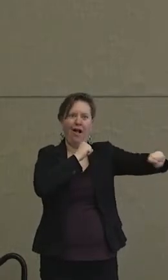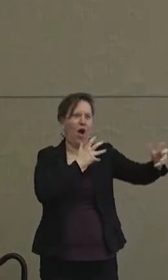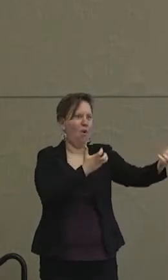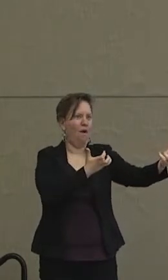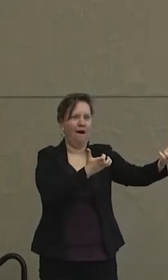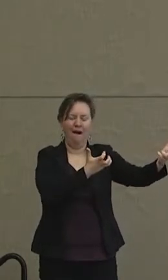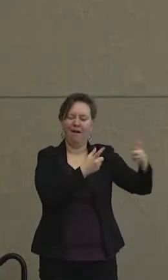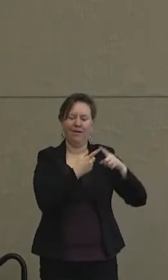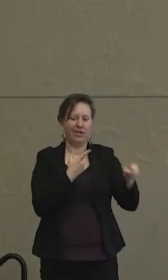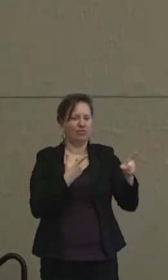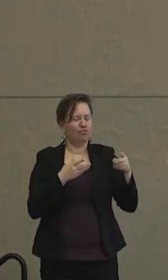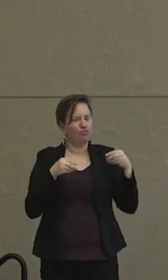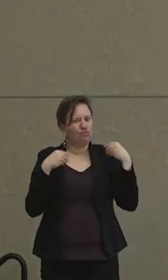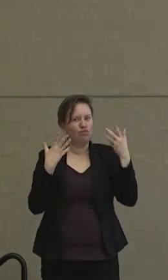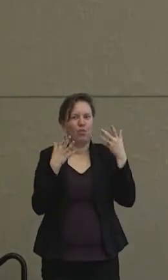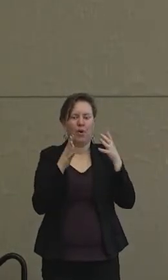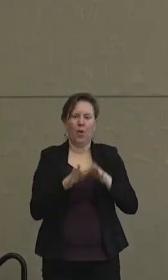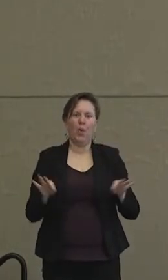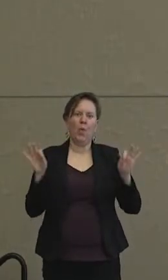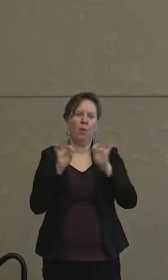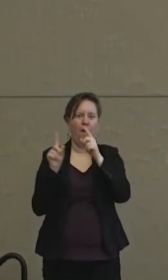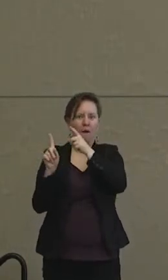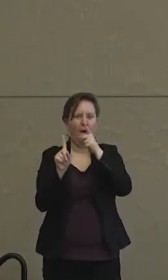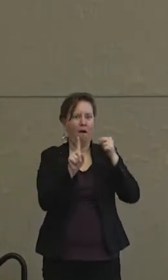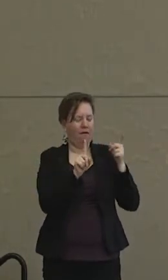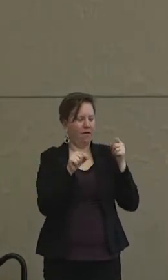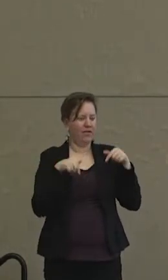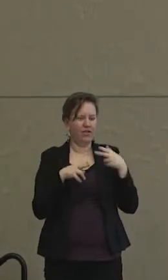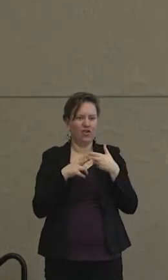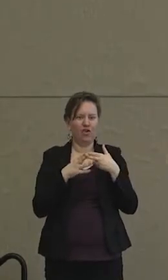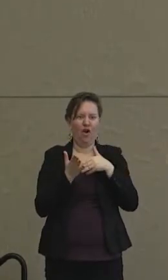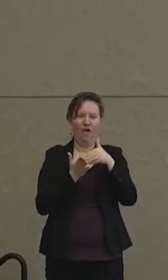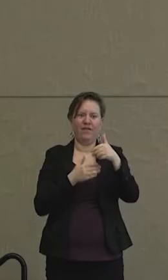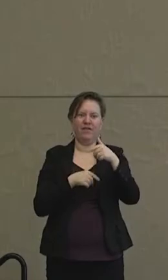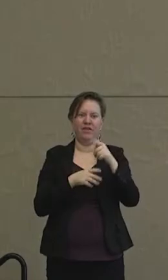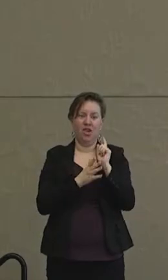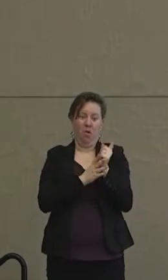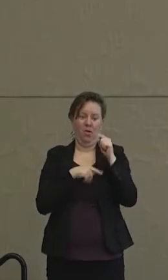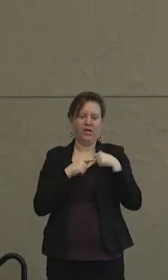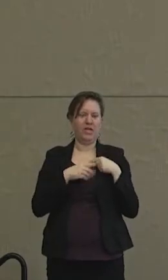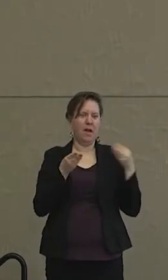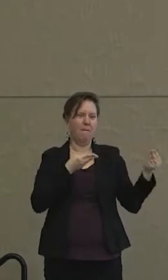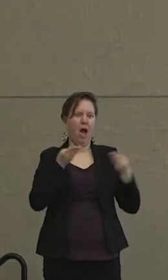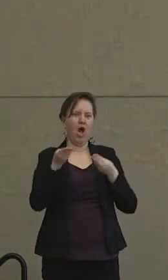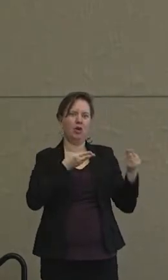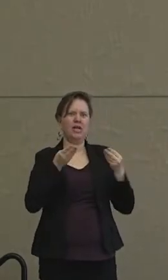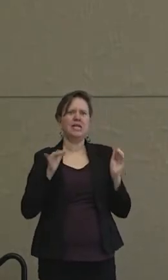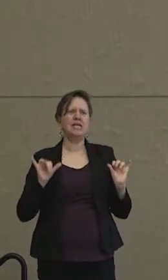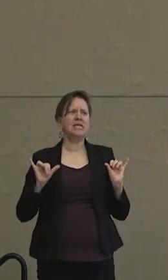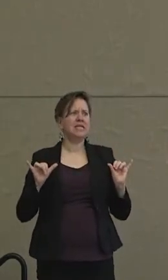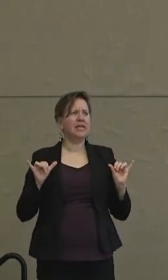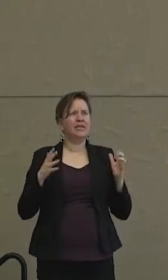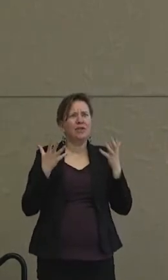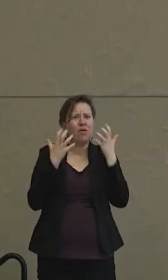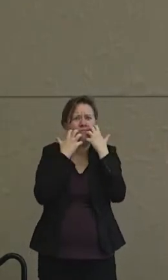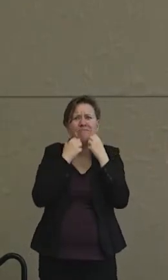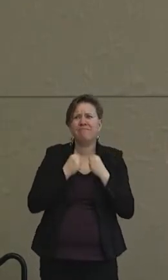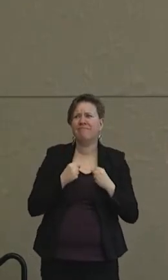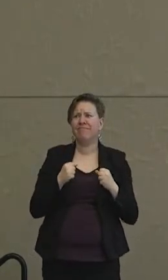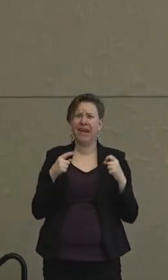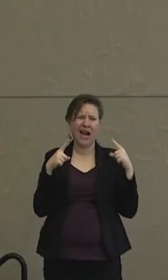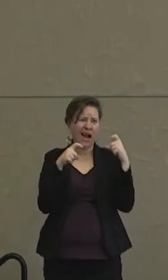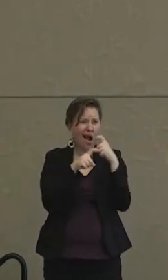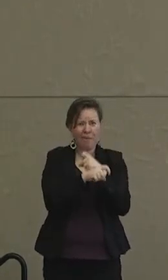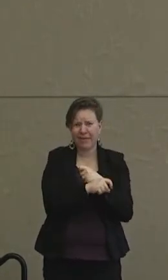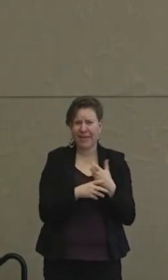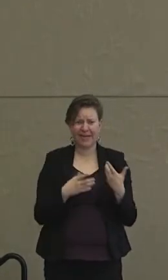because you raised so many important points. And this is often the moment when you're moderating where you say, it's so